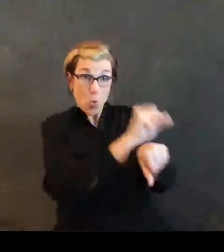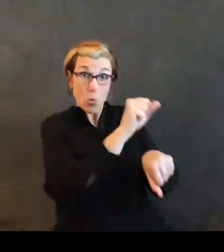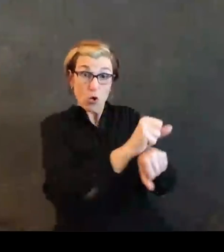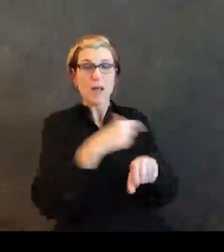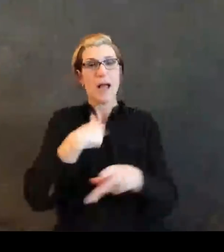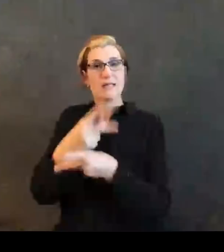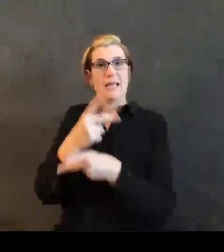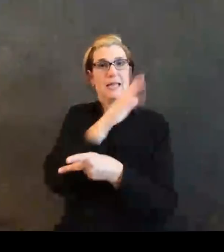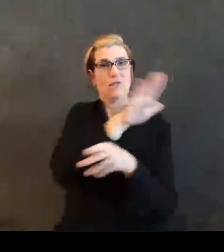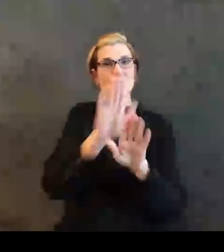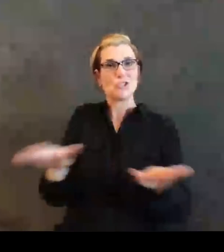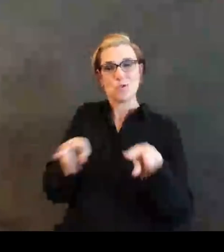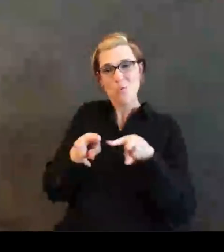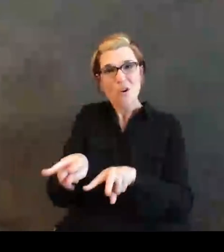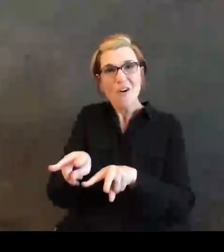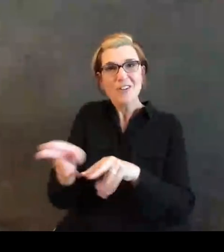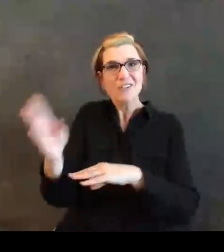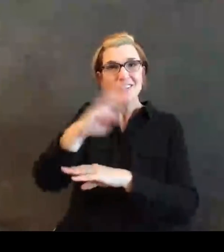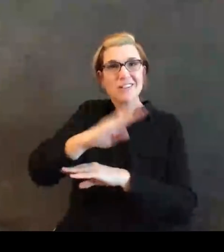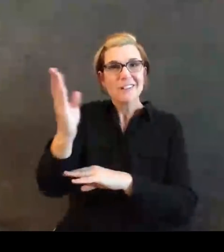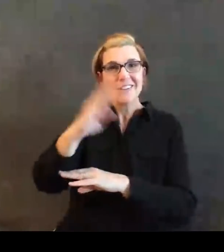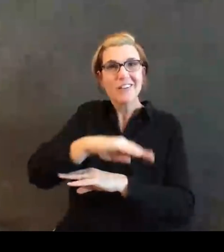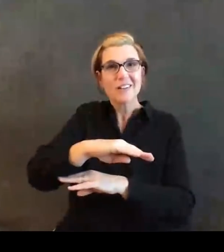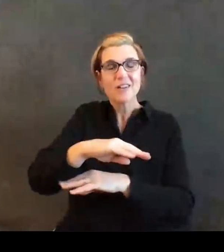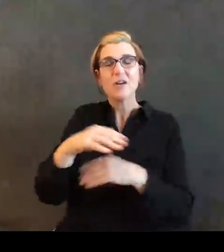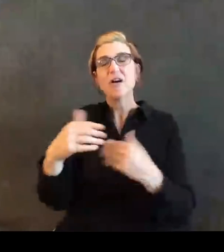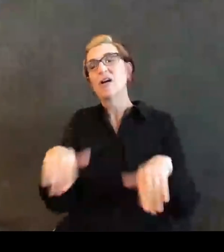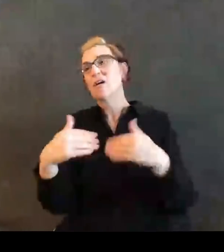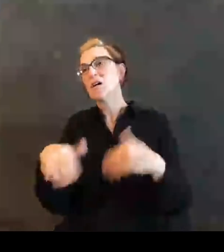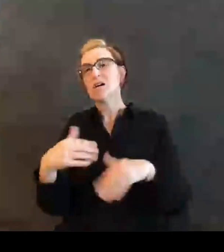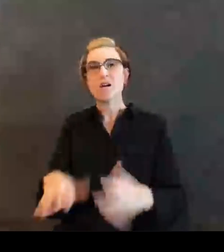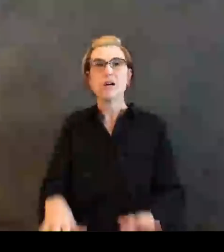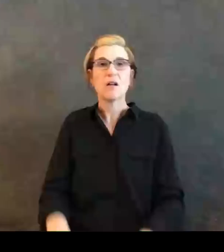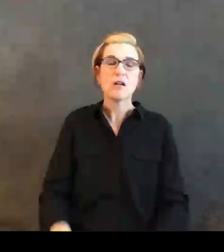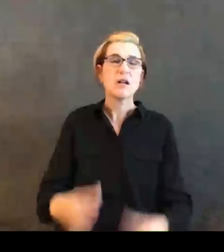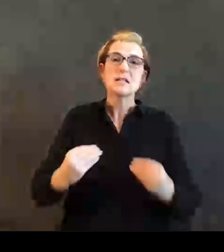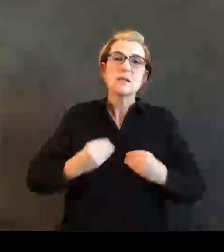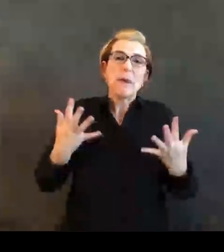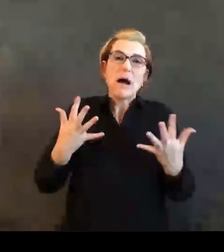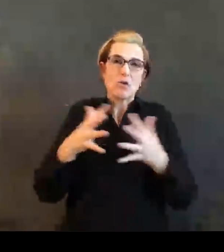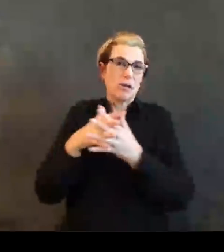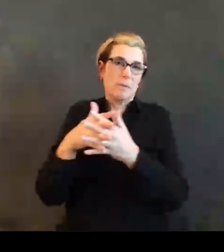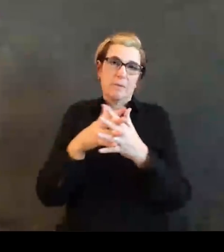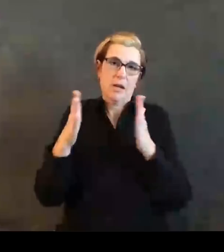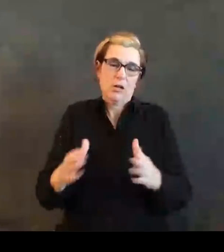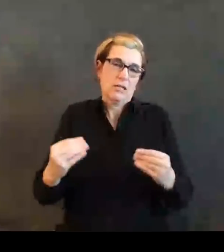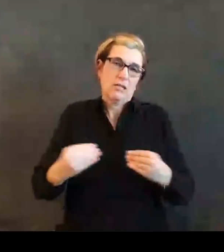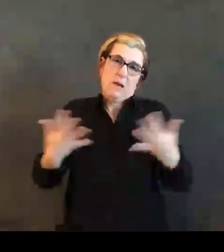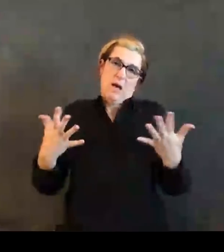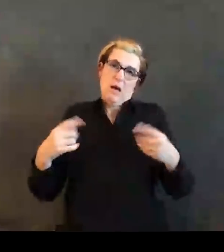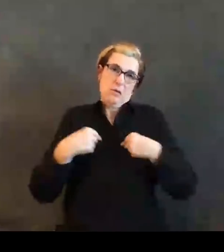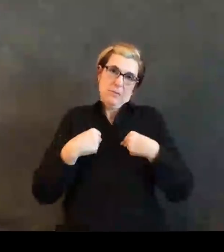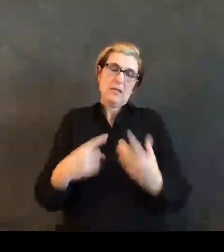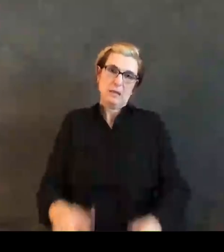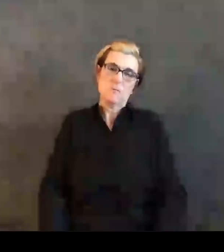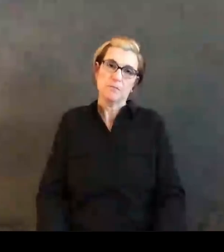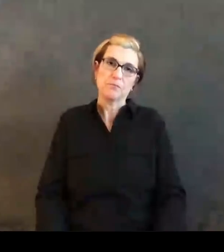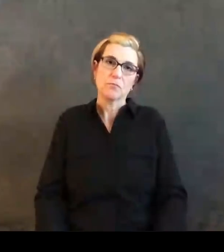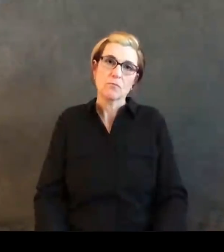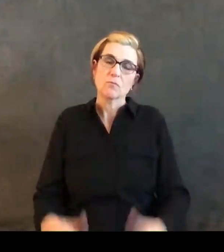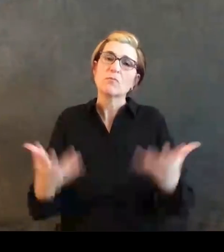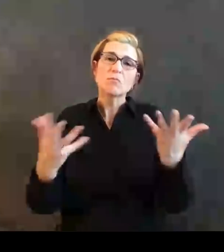lines, fighting to save lives. These inspiring Americans remind us that we all have a role to play